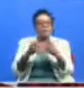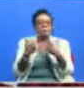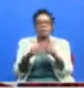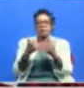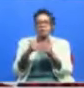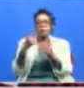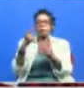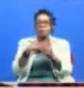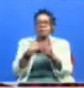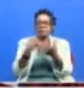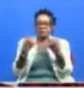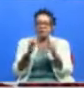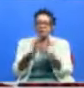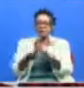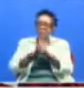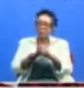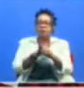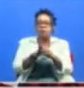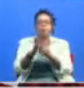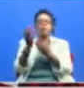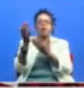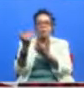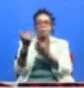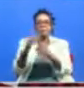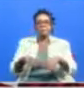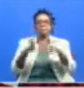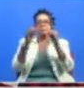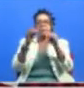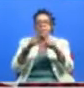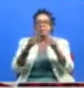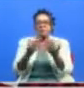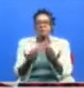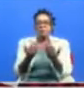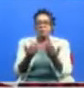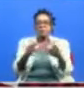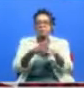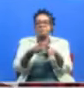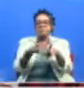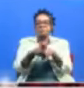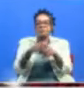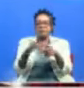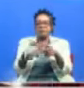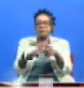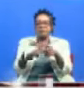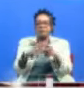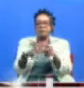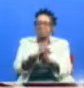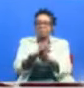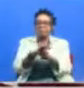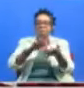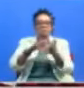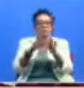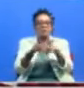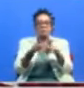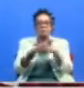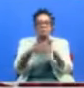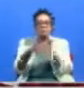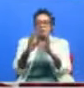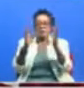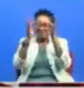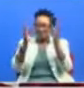tumekuwa tukisukuma na tukitumai kwamba zitaweza kulipwa. Lakini sasa hivi, katika kule kukandamiza vyombo vya habari, serikali vile vile